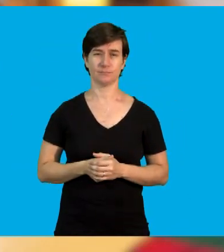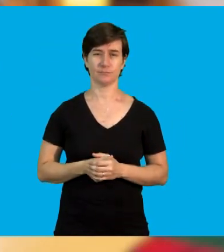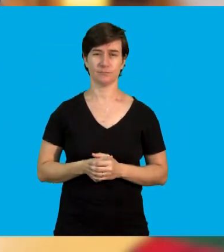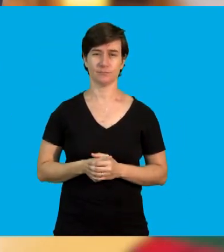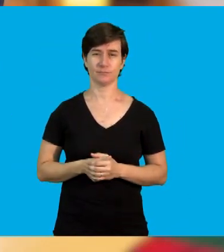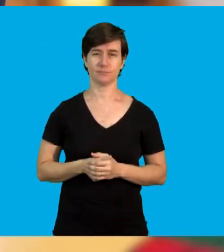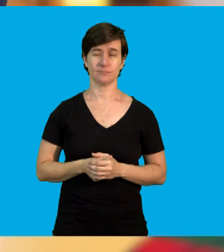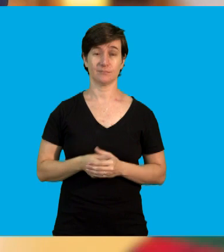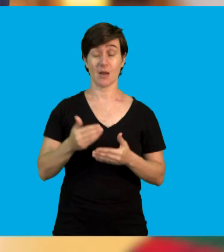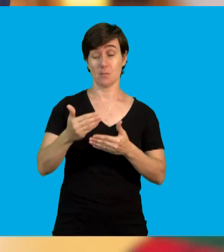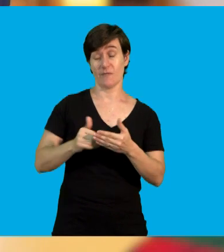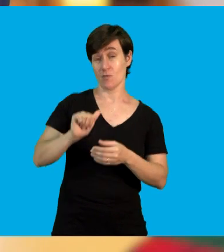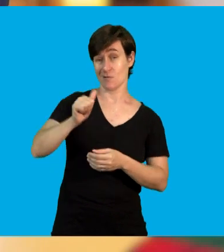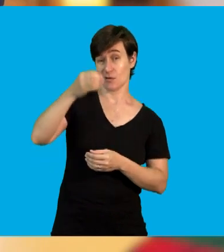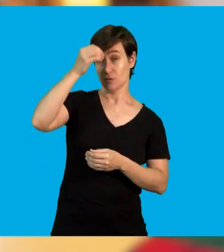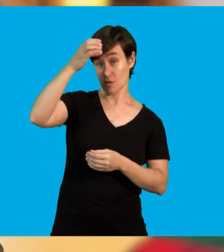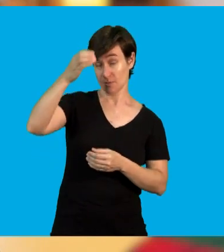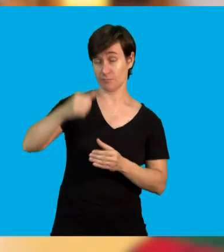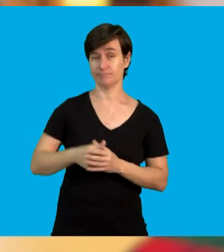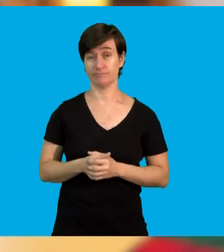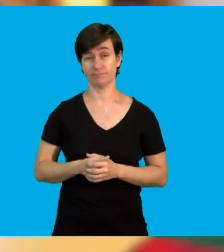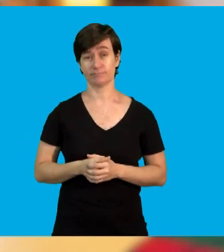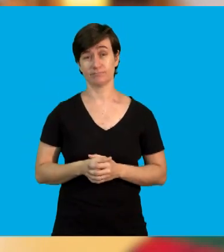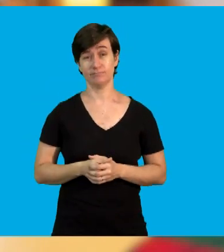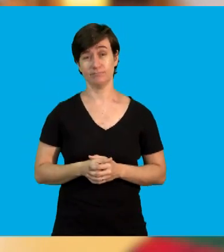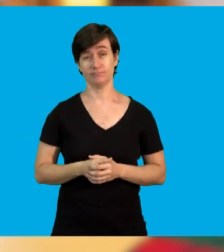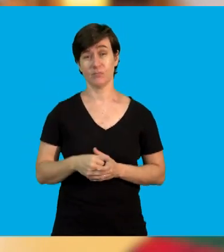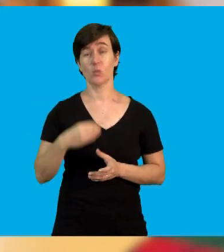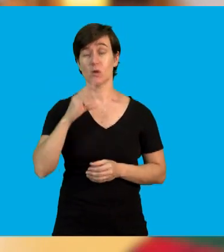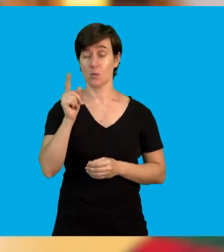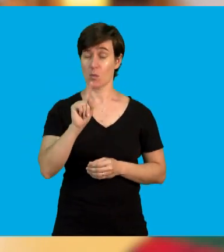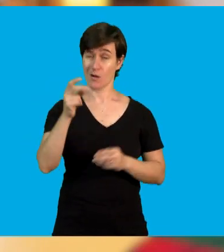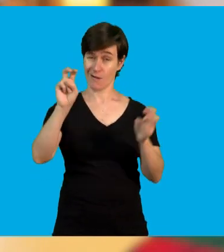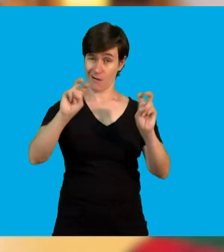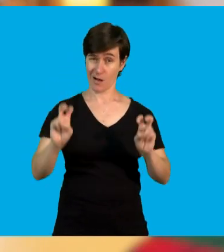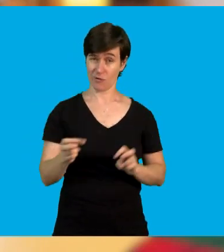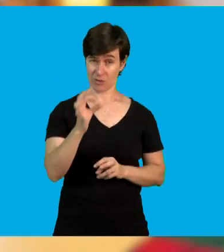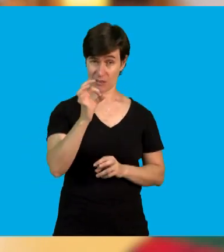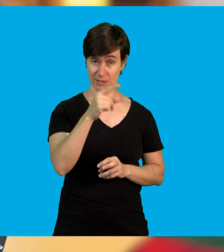So before now we go to the next concept, which still is